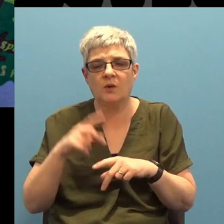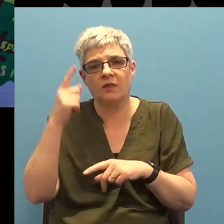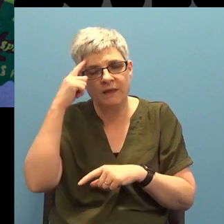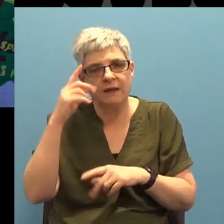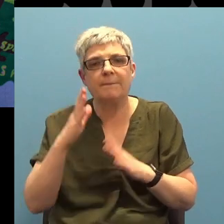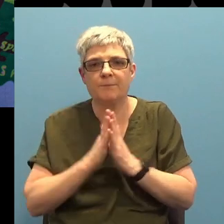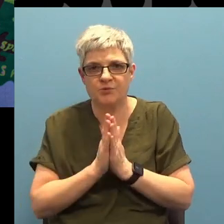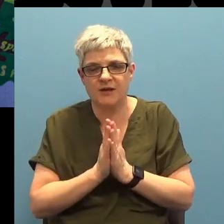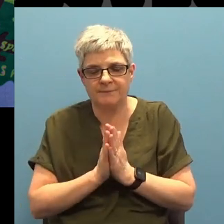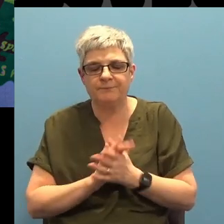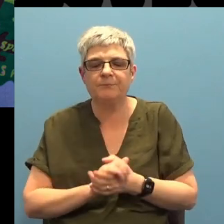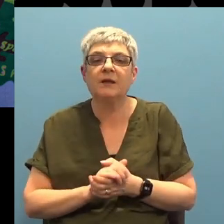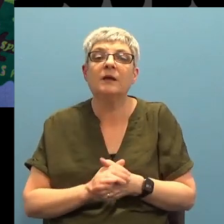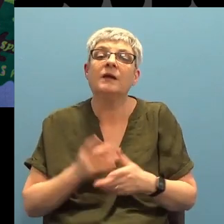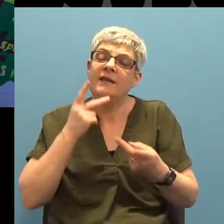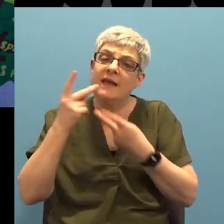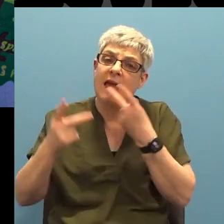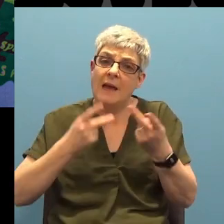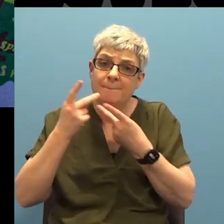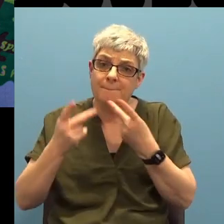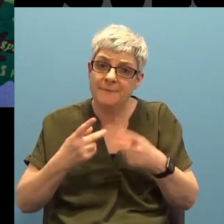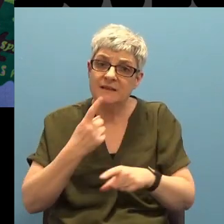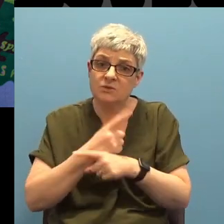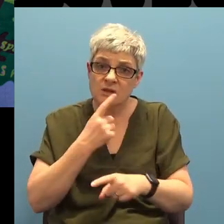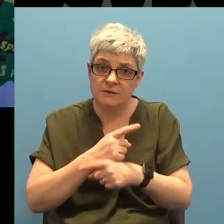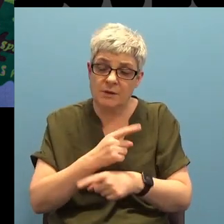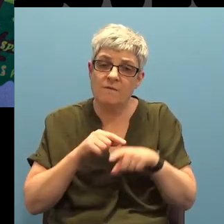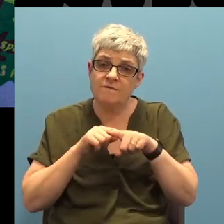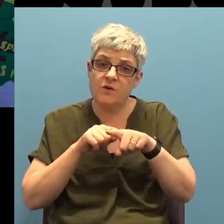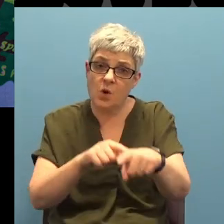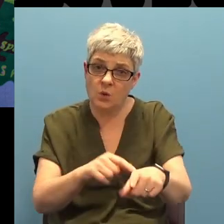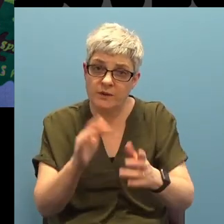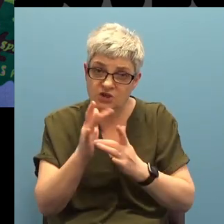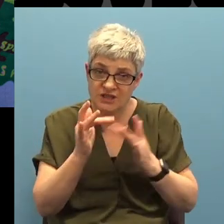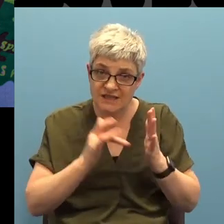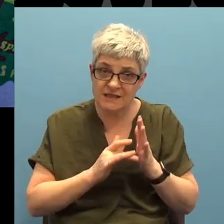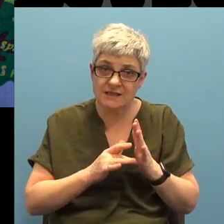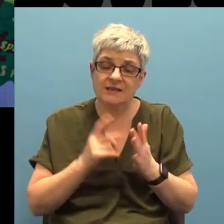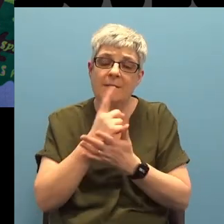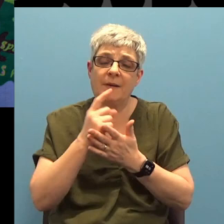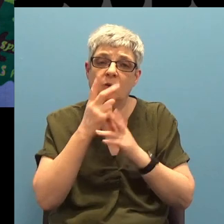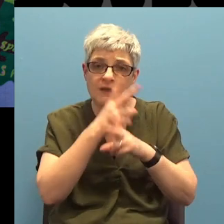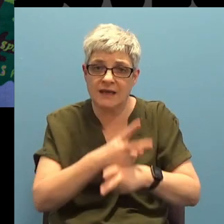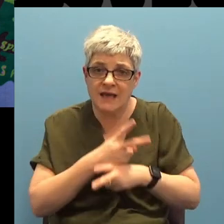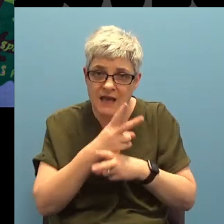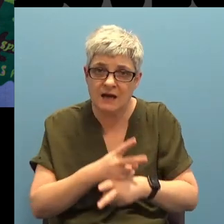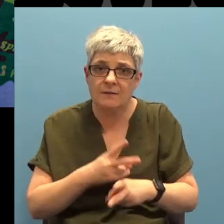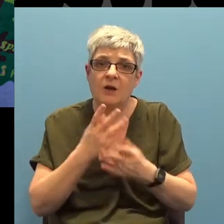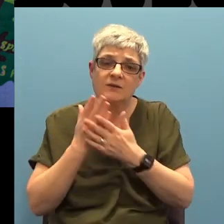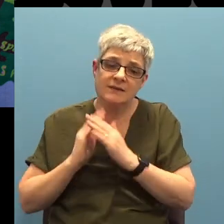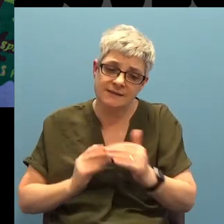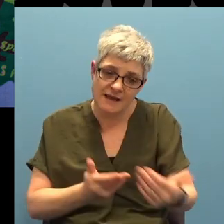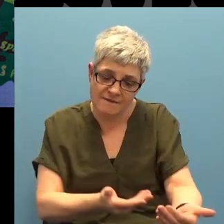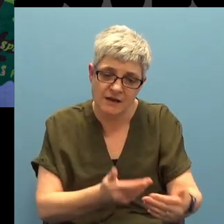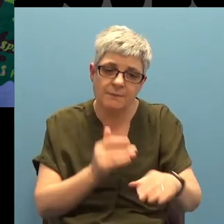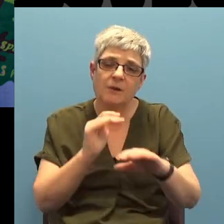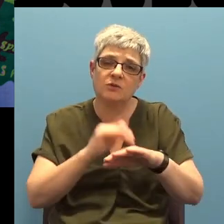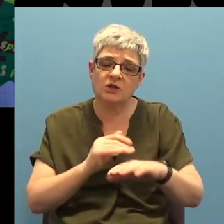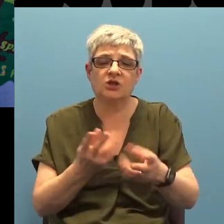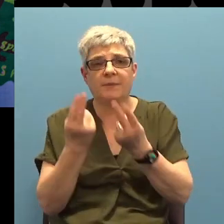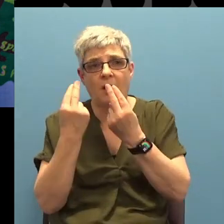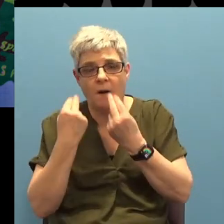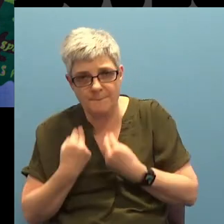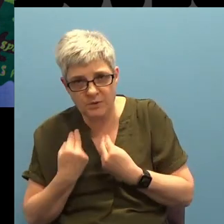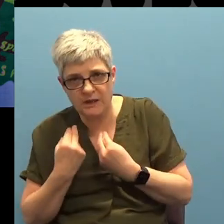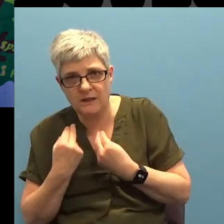A hymn that does speak very much about that, following Jesus, about care, about serving, about touching, about humbling,